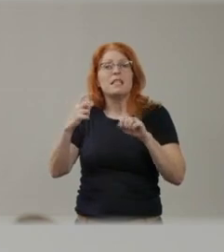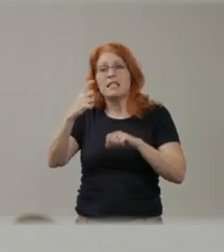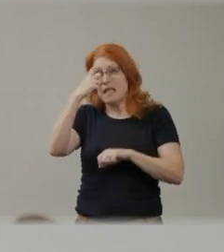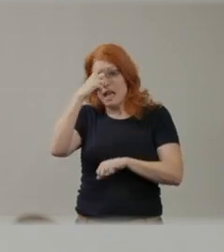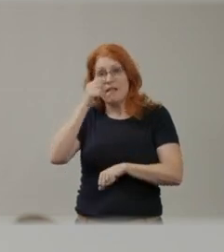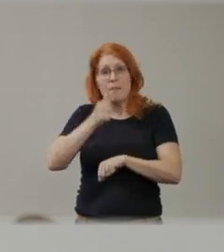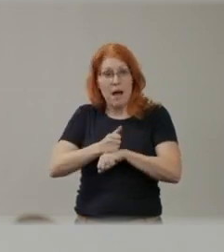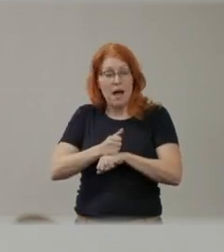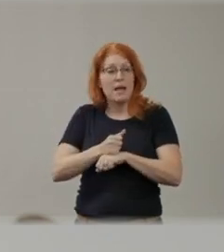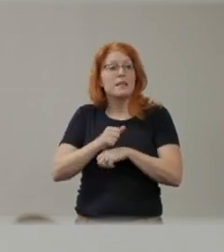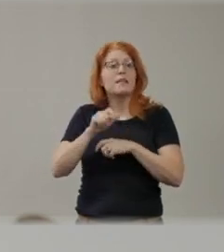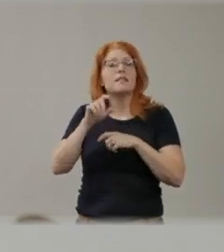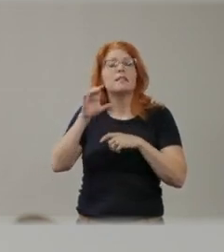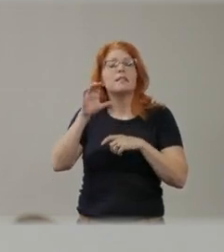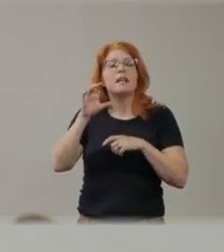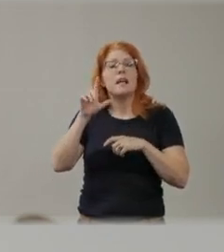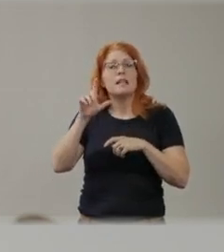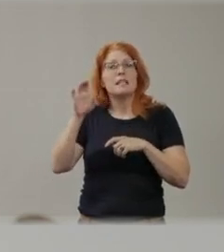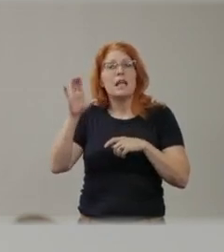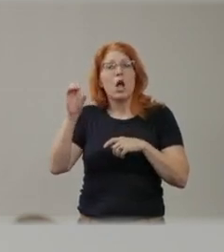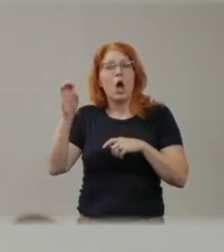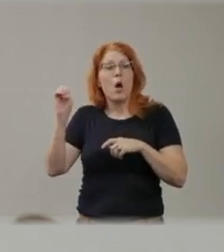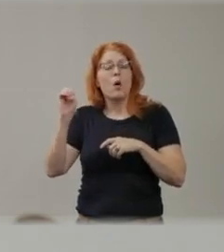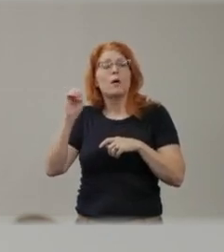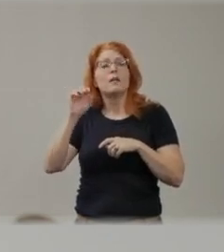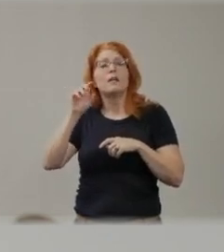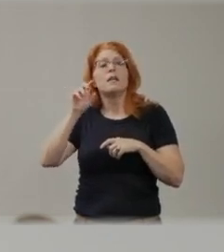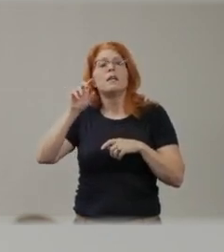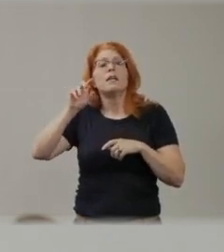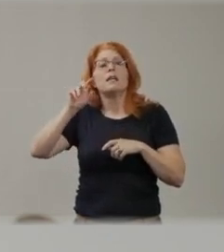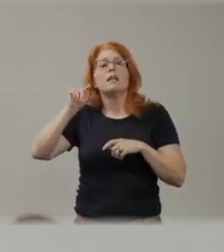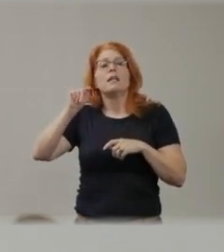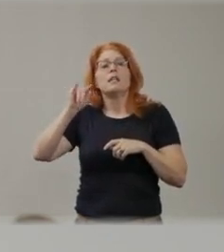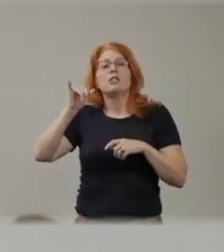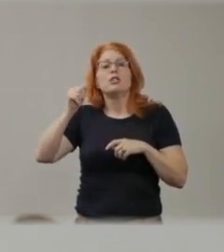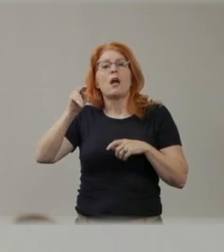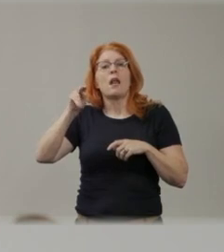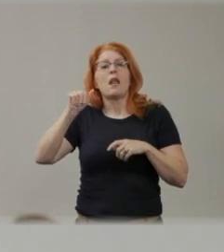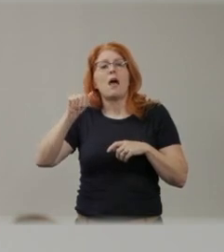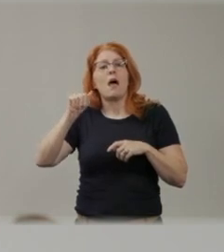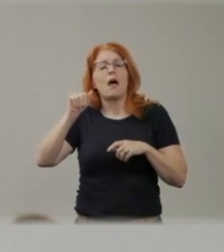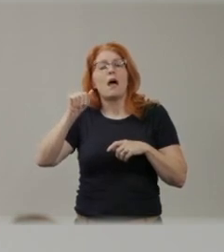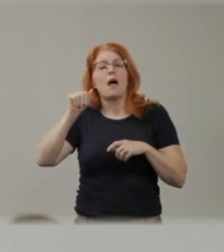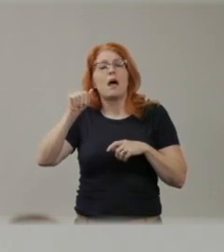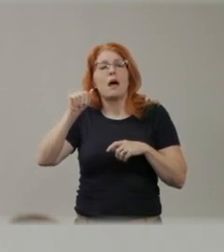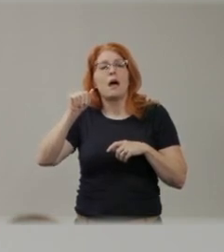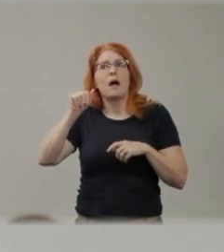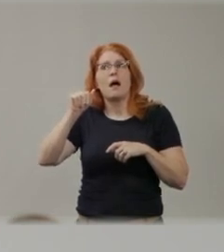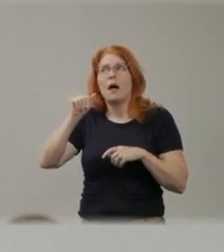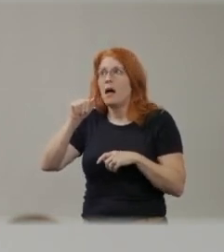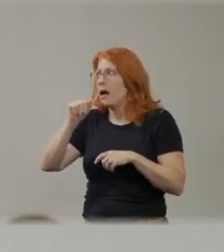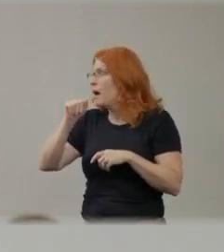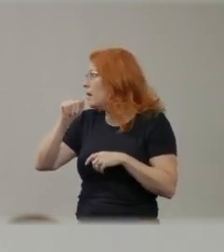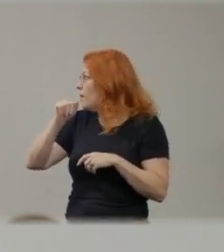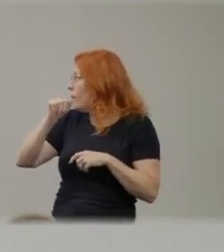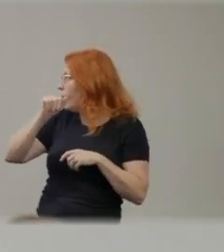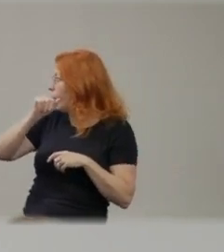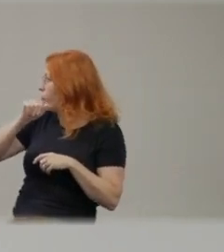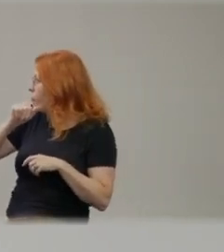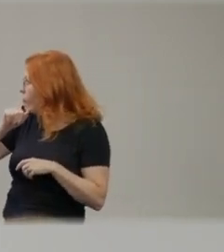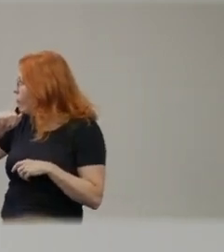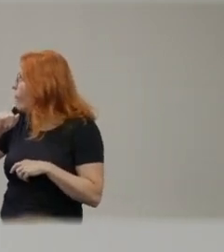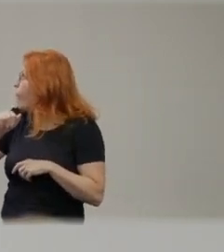Health CEO, Dr. Shar Najaf-Piper. And I'm being told they have to sit in a specific order because of how they have it on